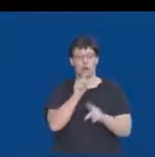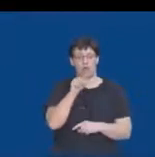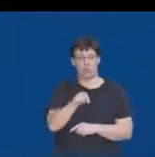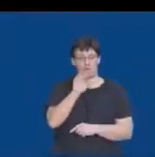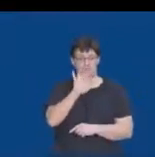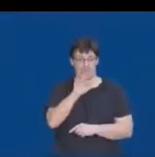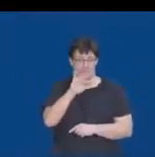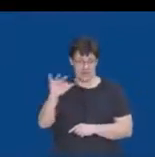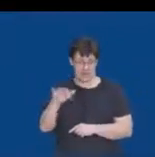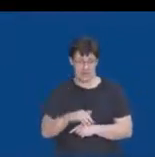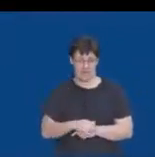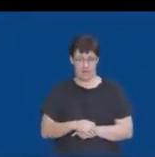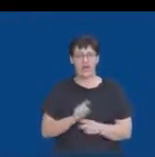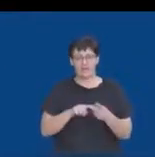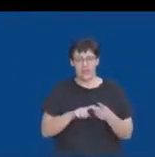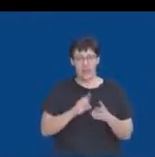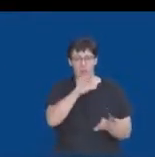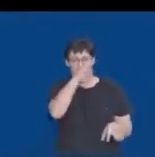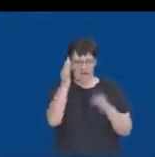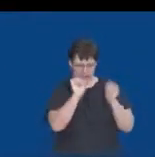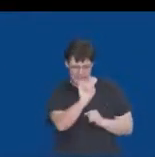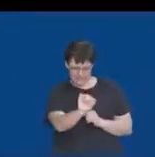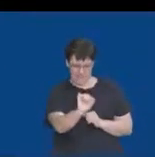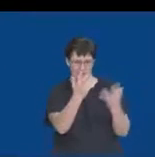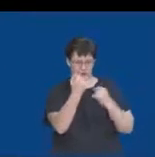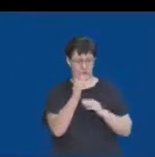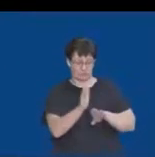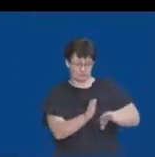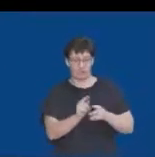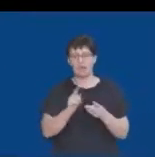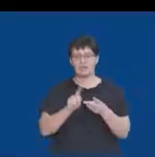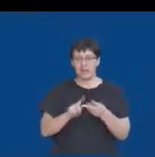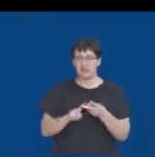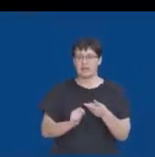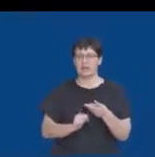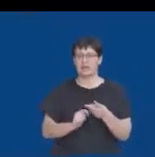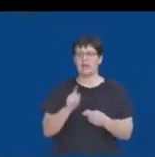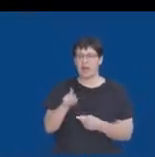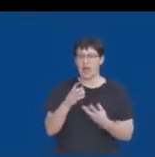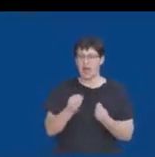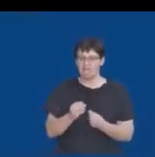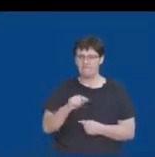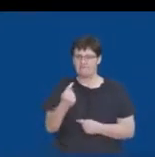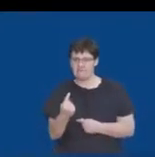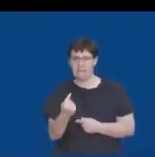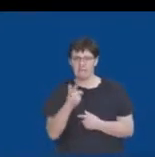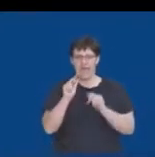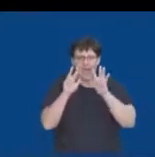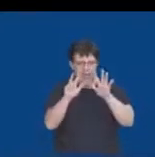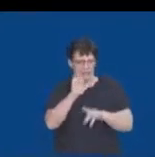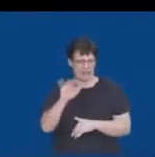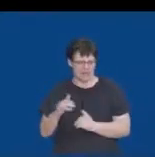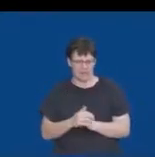12.5 million. I'm going to analyze his calculation in a second. Nao did a calculation and got 8 million. But now hold